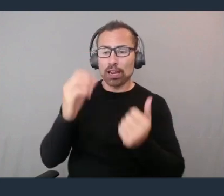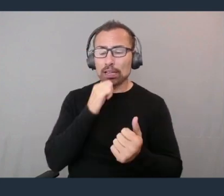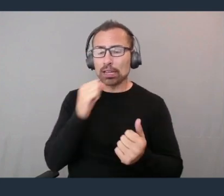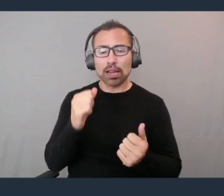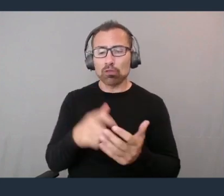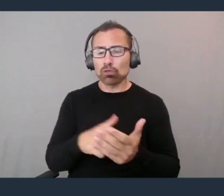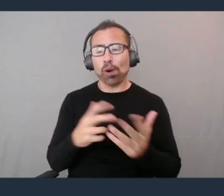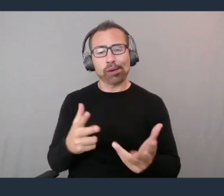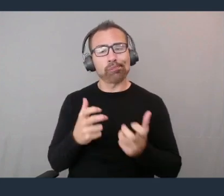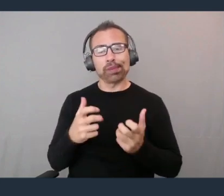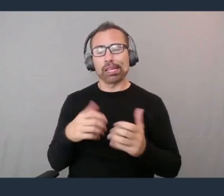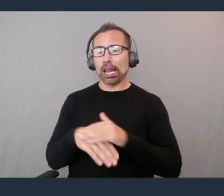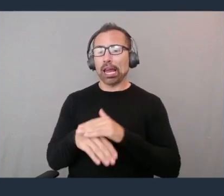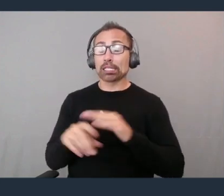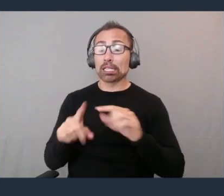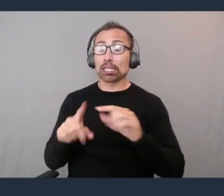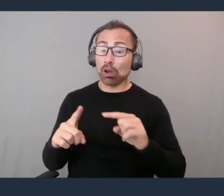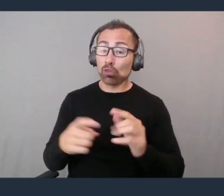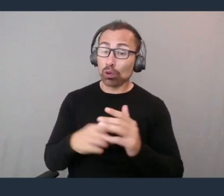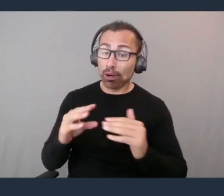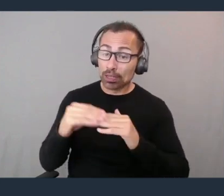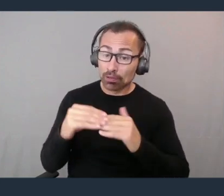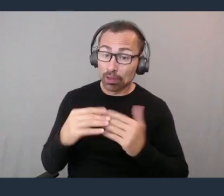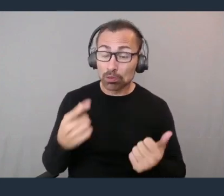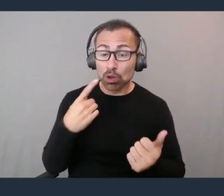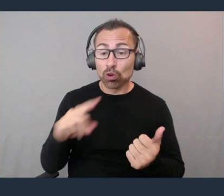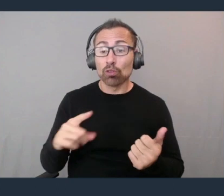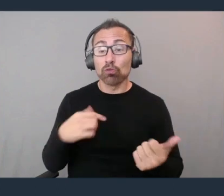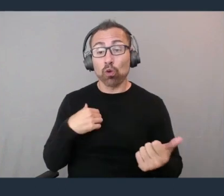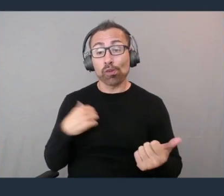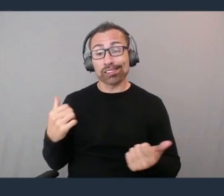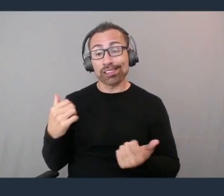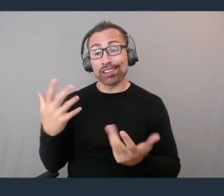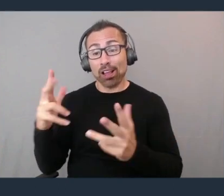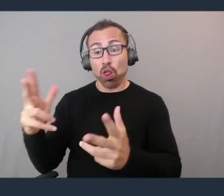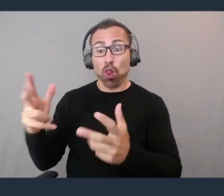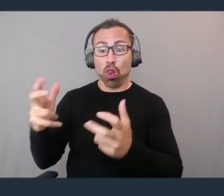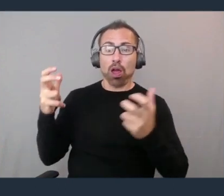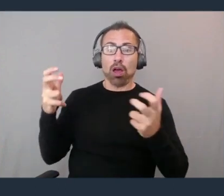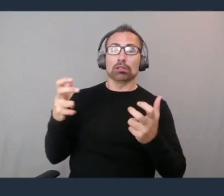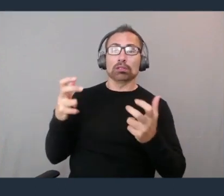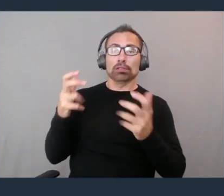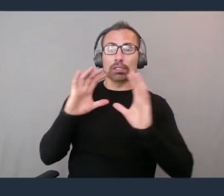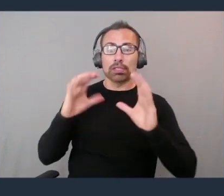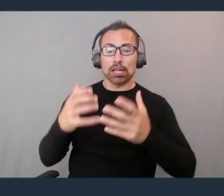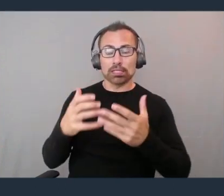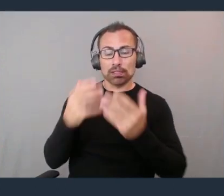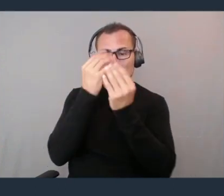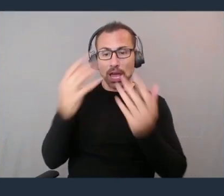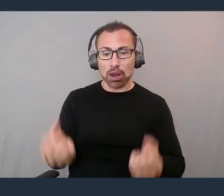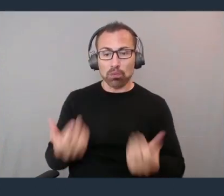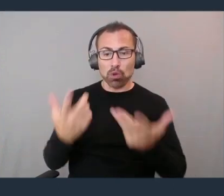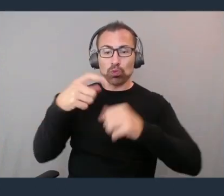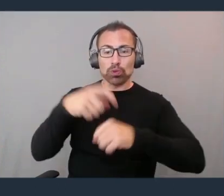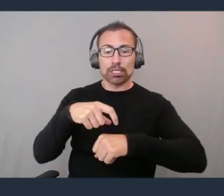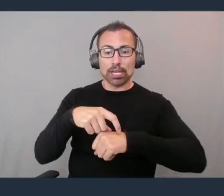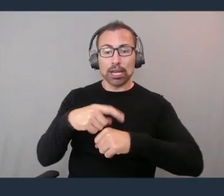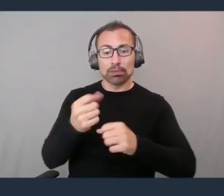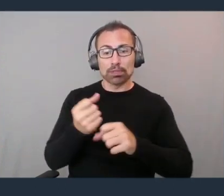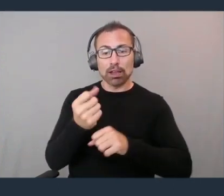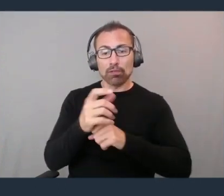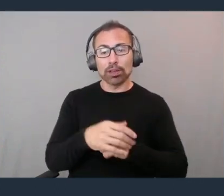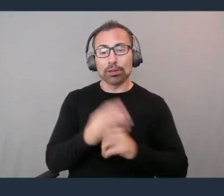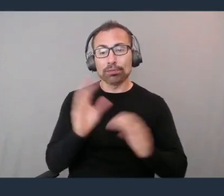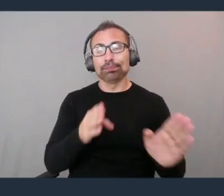needs the flexibility to retrieve large sets of data multiple times a year. And finally, we offer Glacier